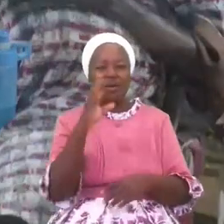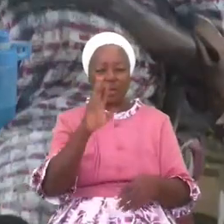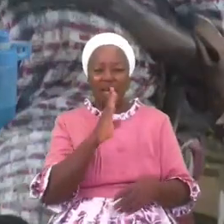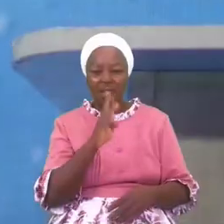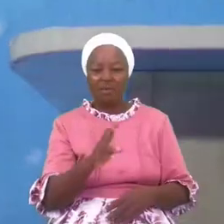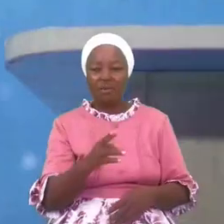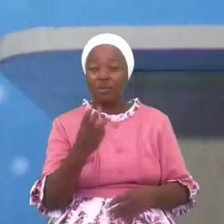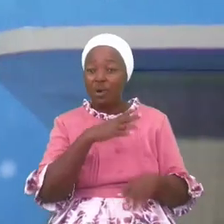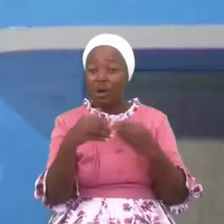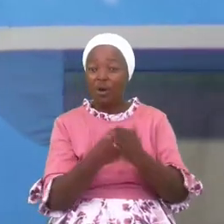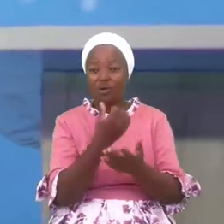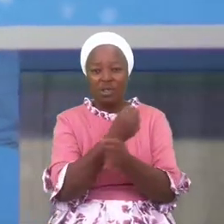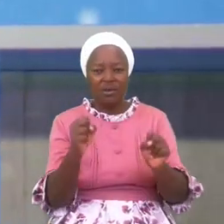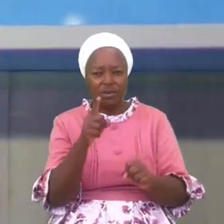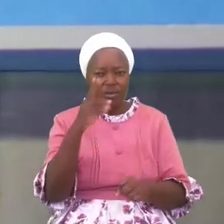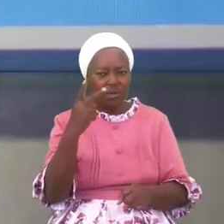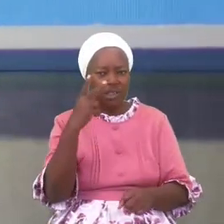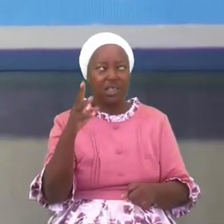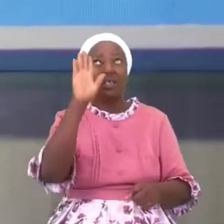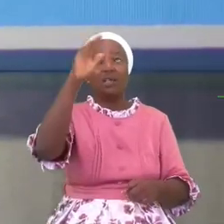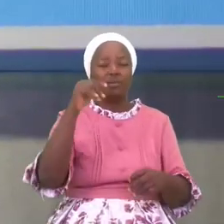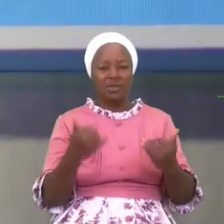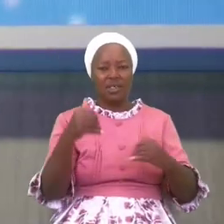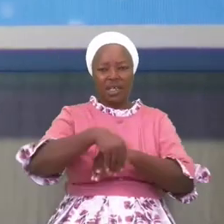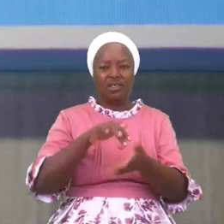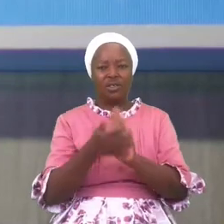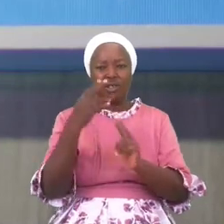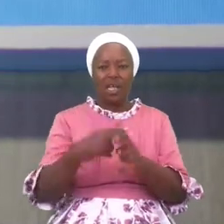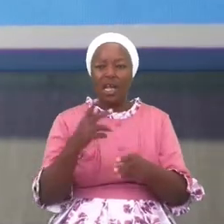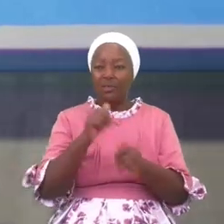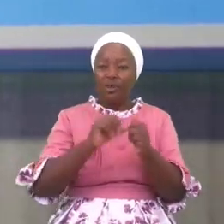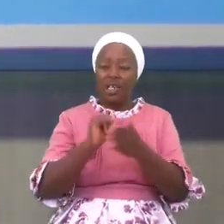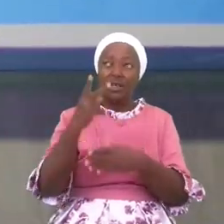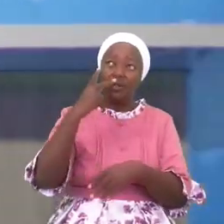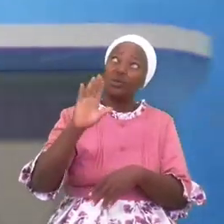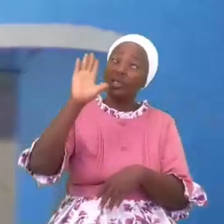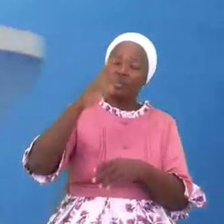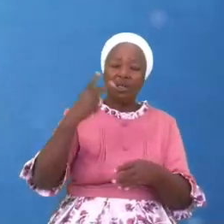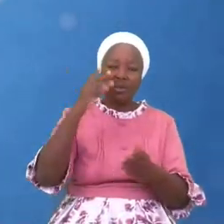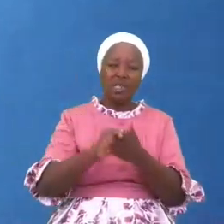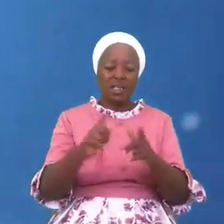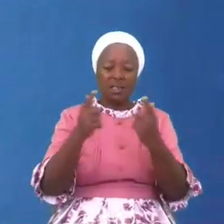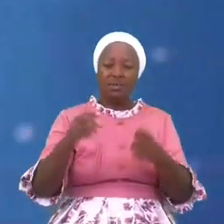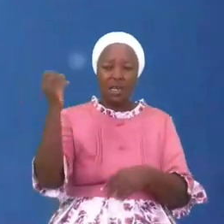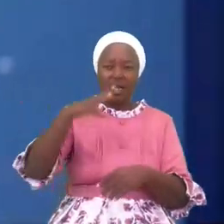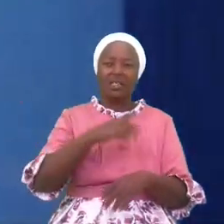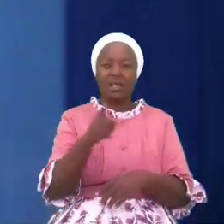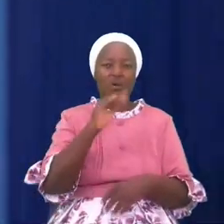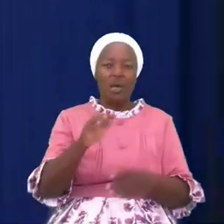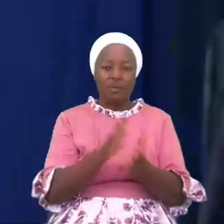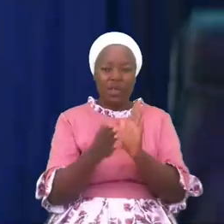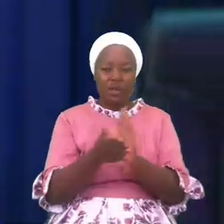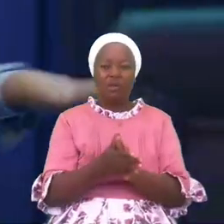him and saw that great light, they were healed. You will see him tonight. Everyone in bondage that saw